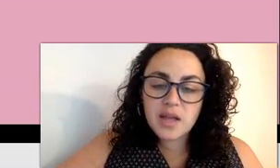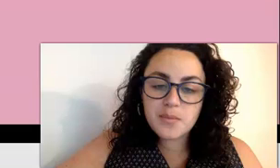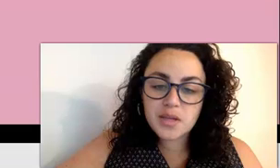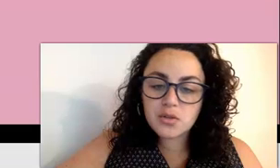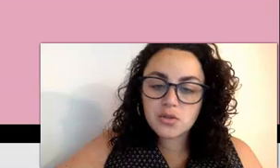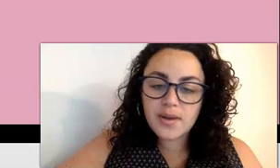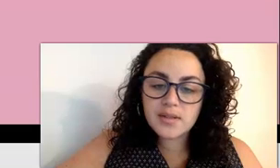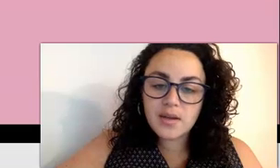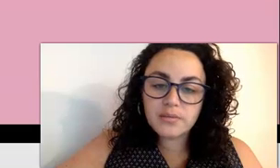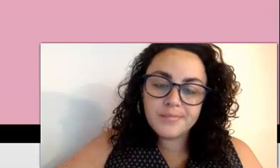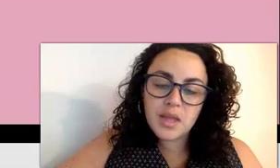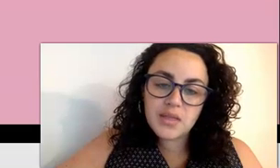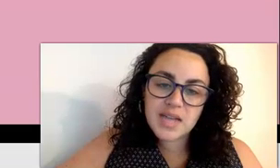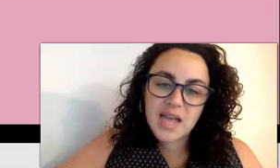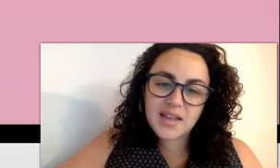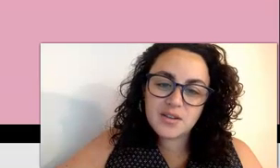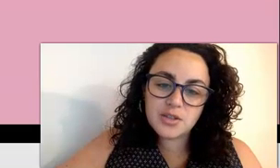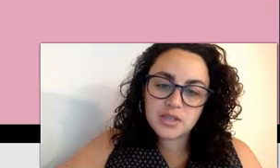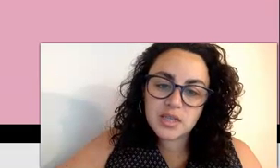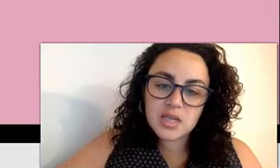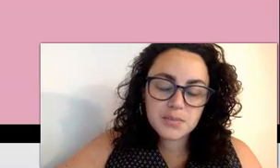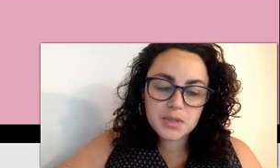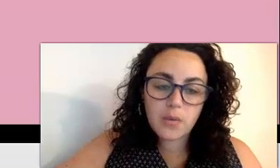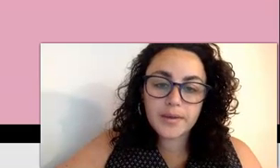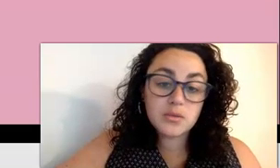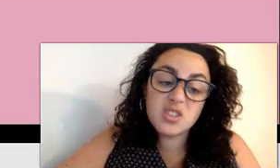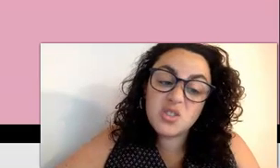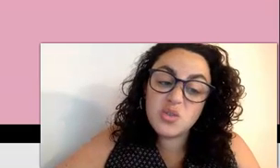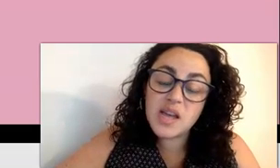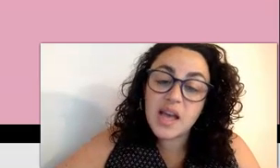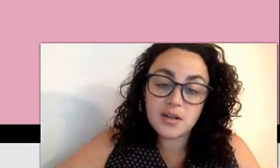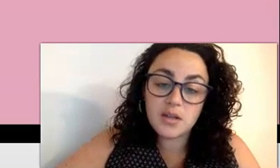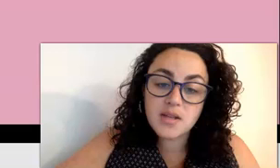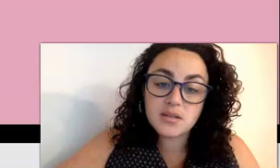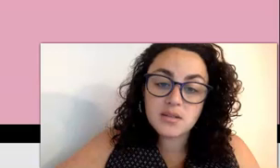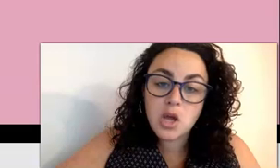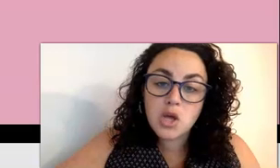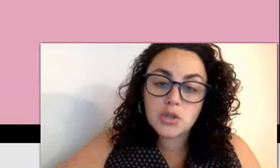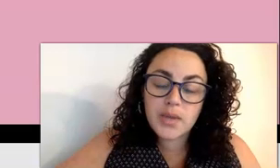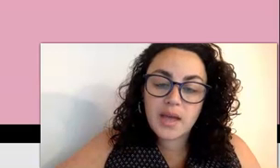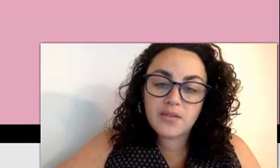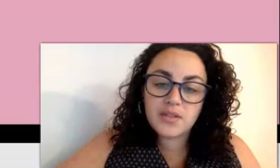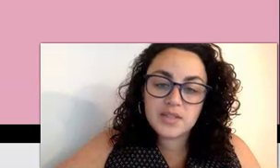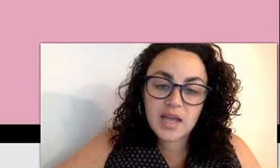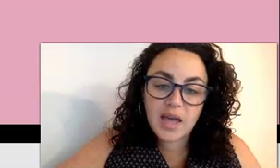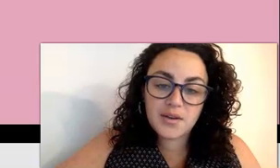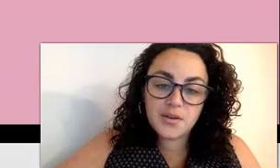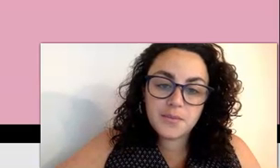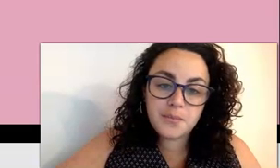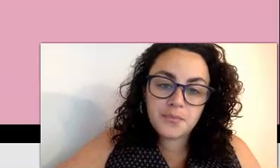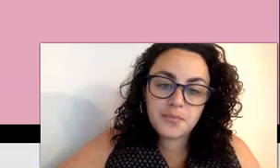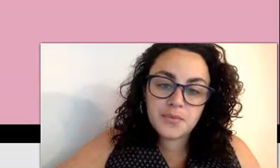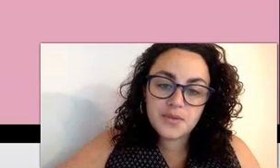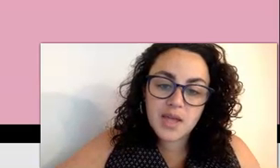of the line being straight down, the diagonal just keeps going. So it's just two diagonal lines. So we have